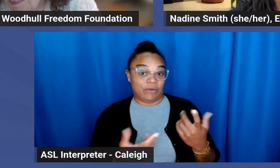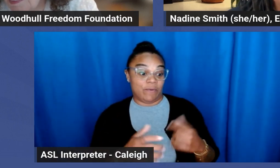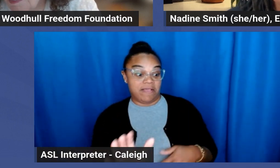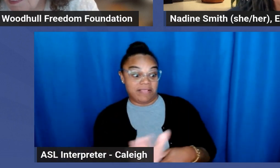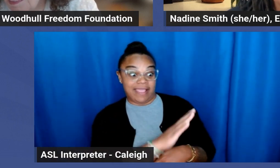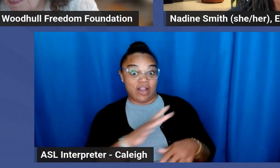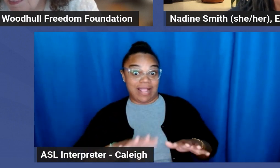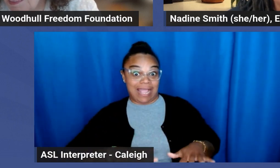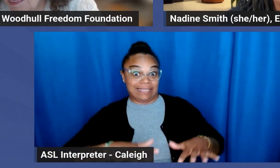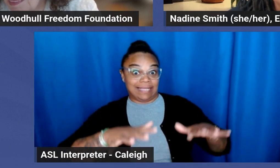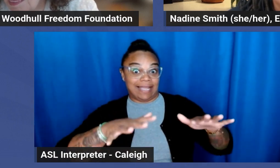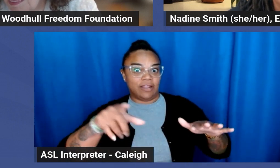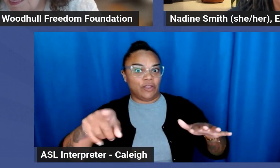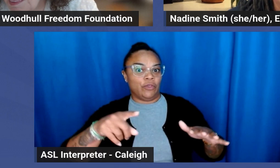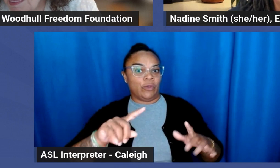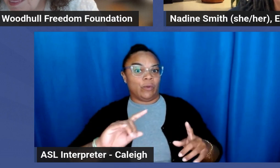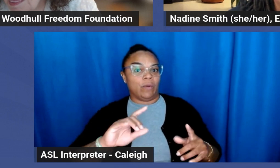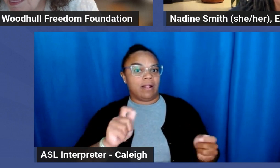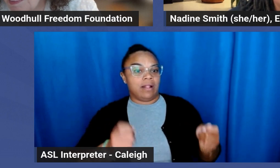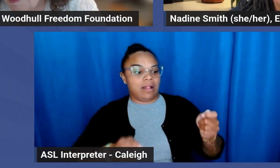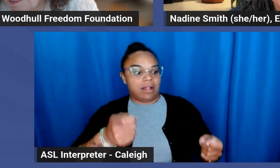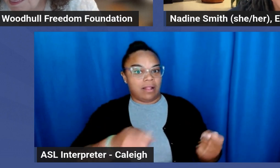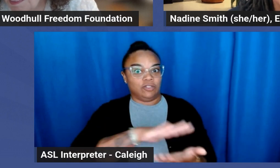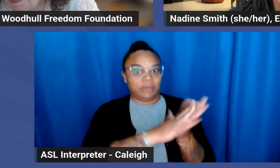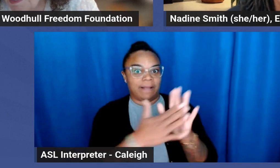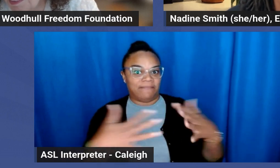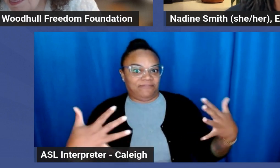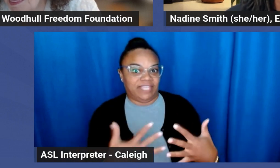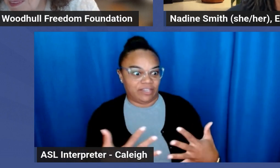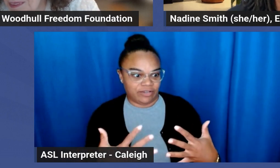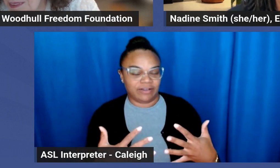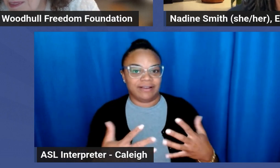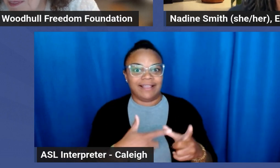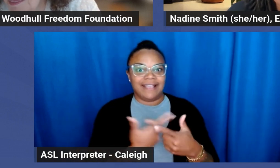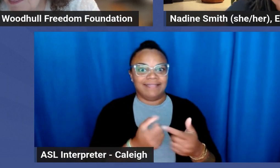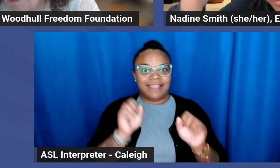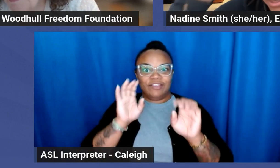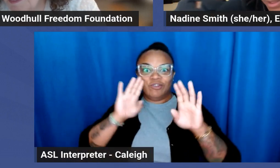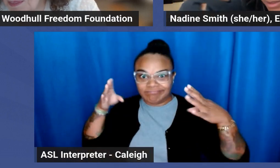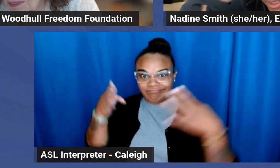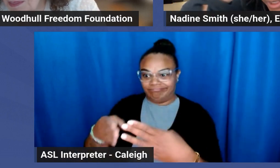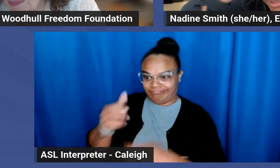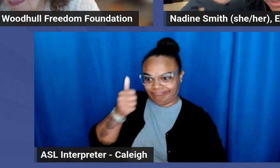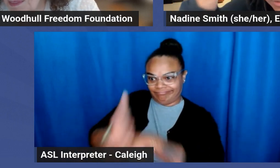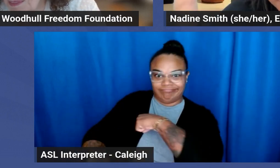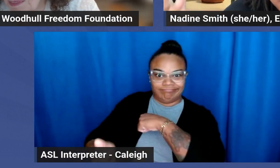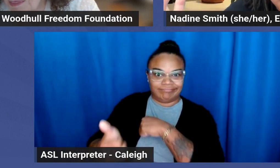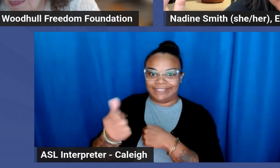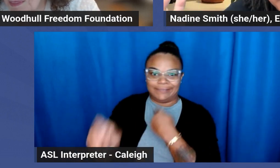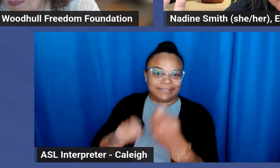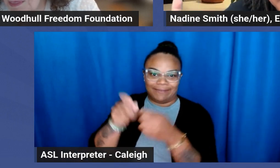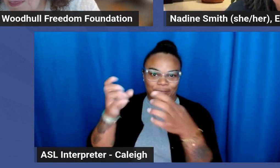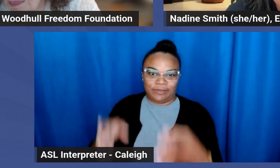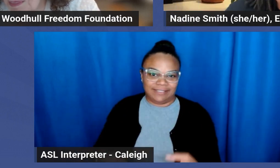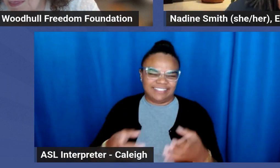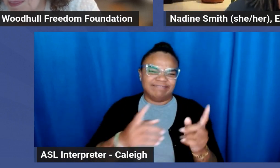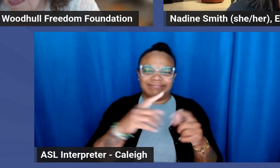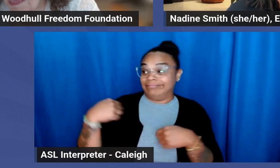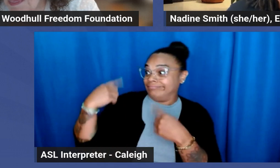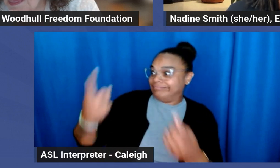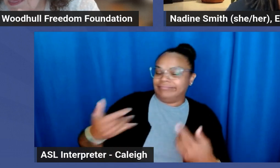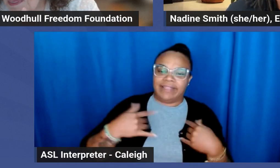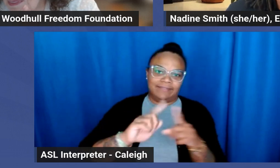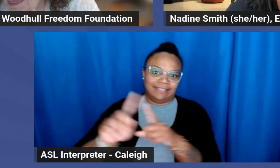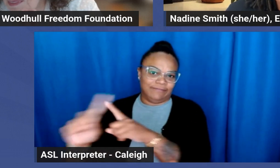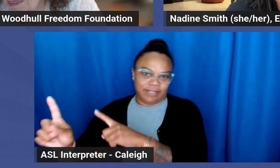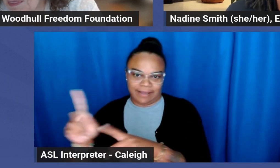and then you direct that fear at a scapegoat. And there have been different scapegoats at different times. In the U.S., here in Florida,